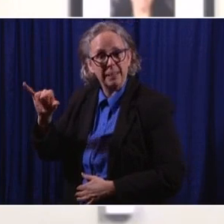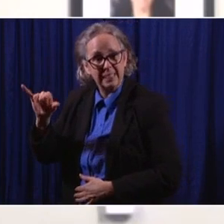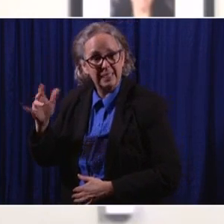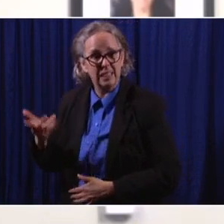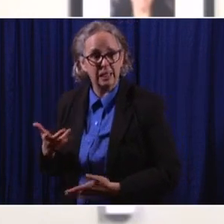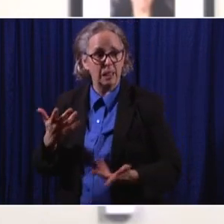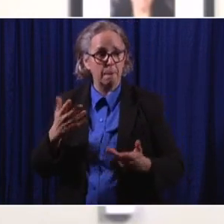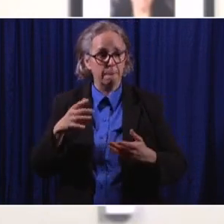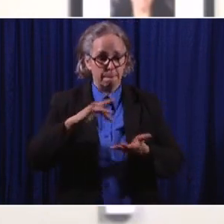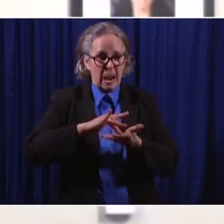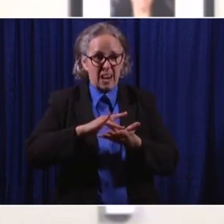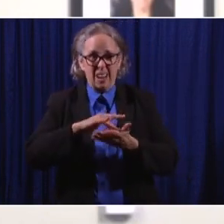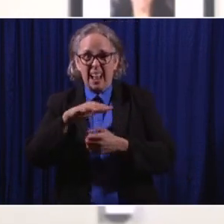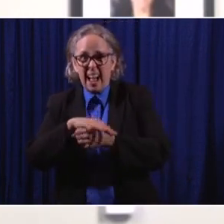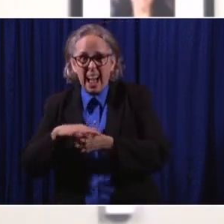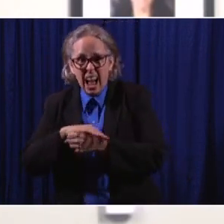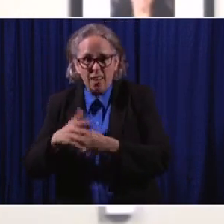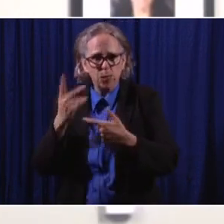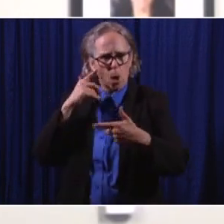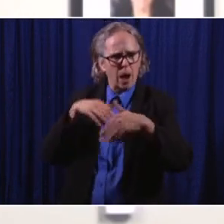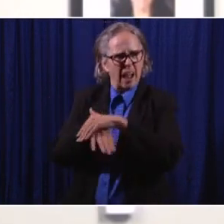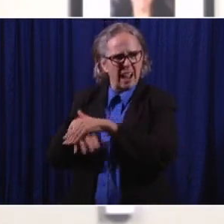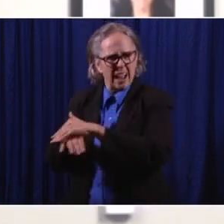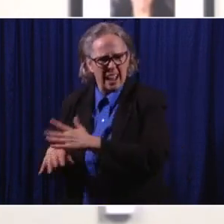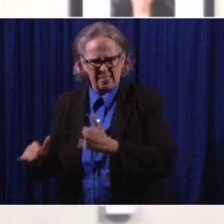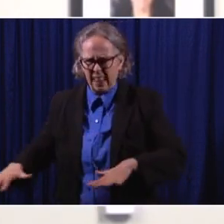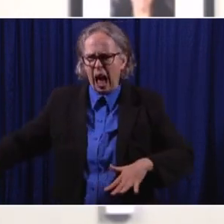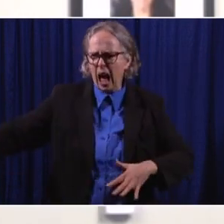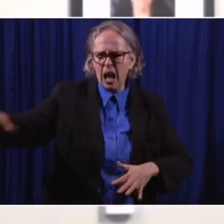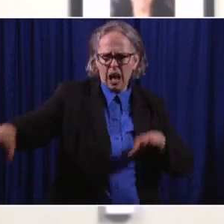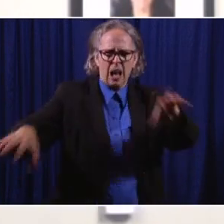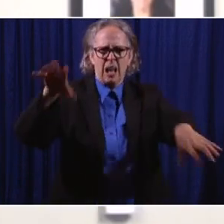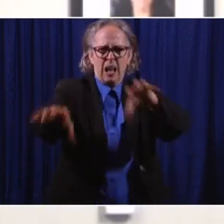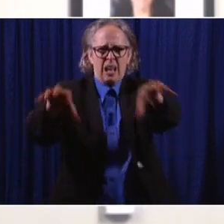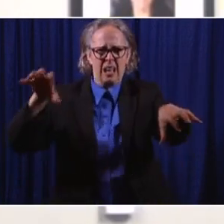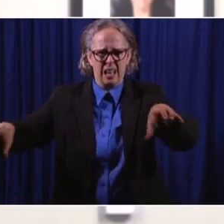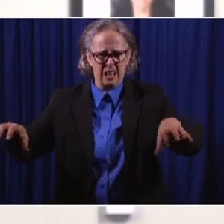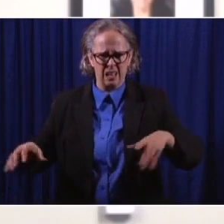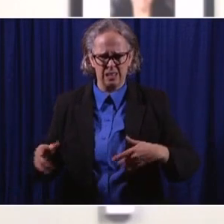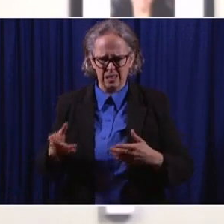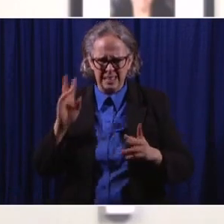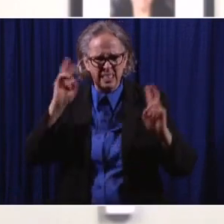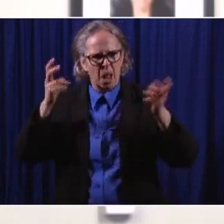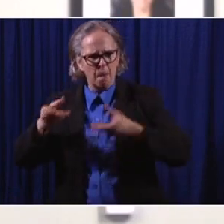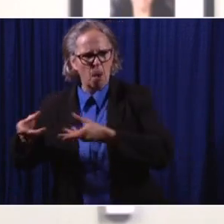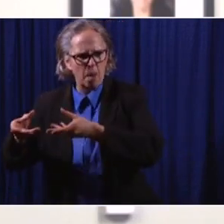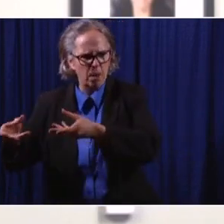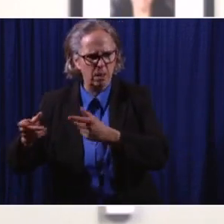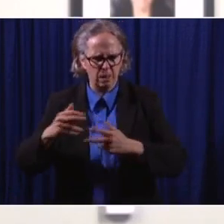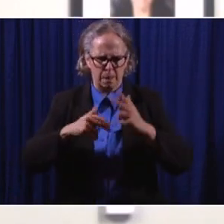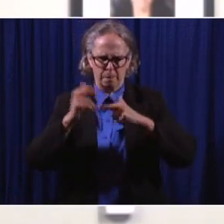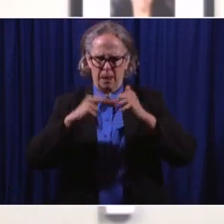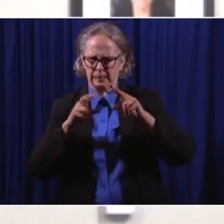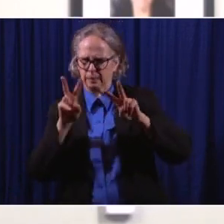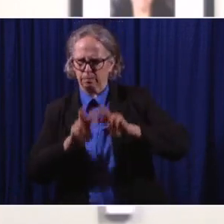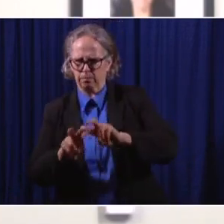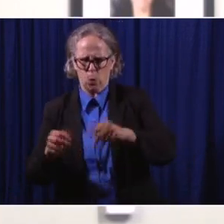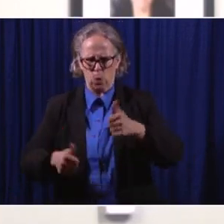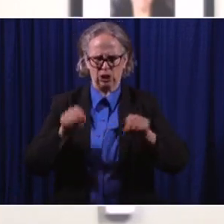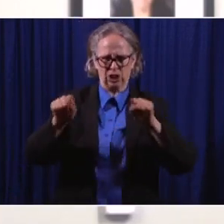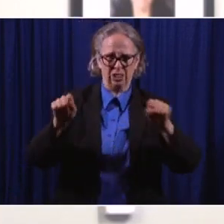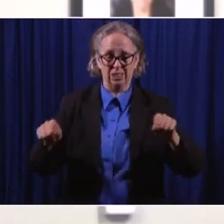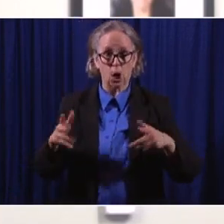just really trying to take care of our physical plant as well, because when winter comes, everybody's going to be